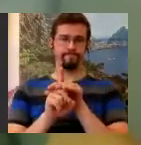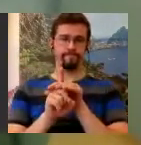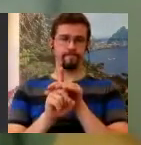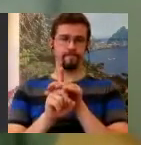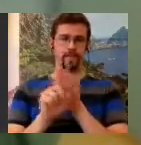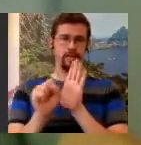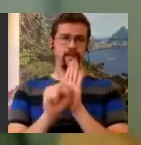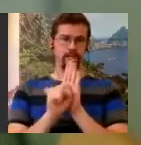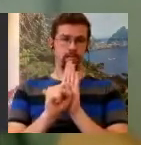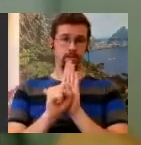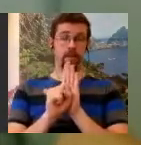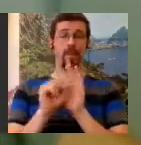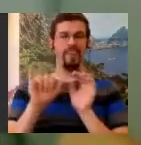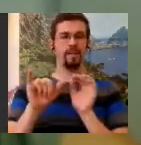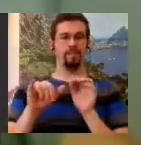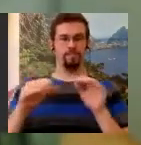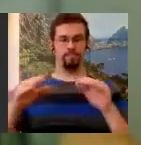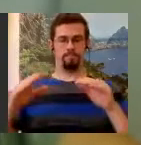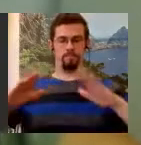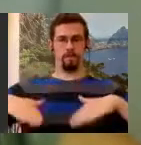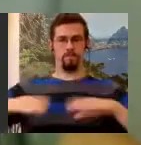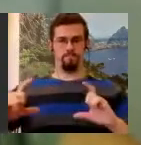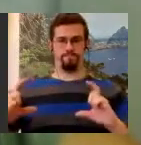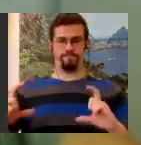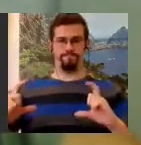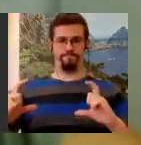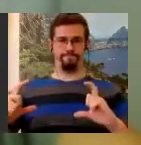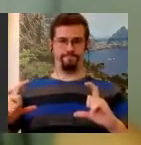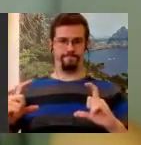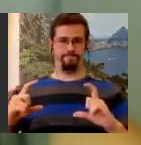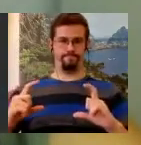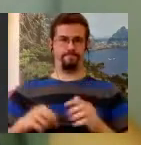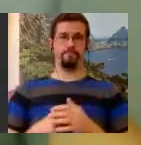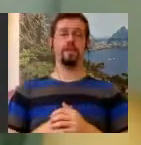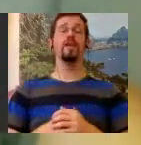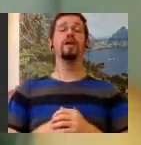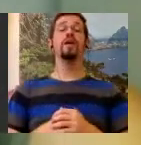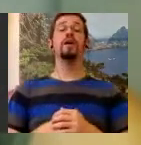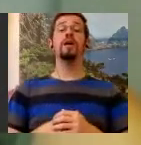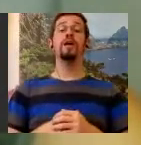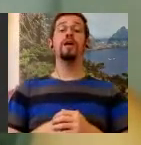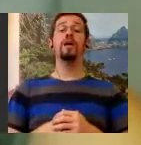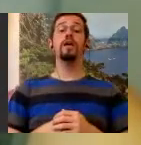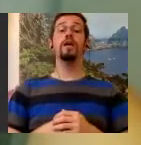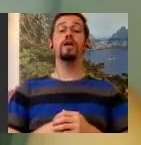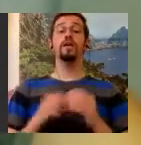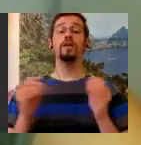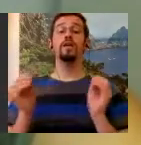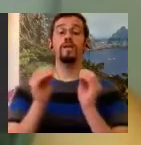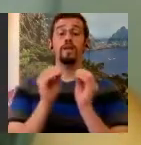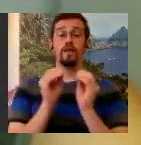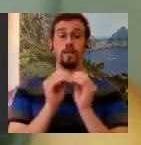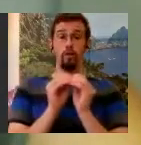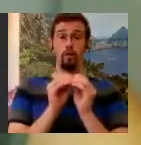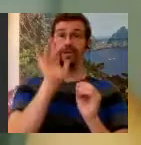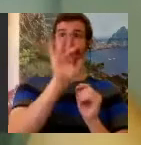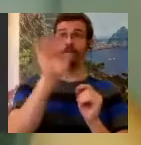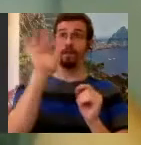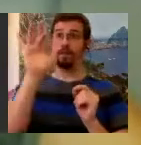the bottom part of the screen. Okay, the more choices you perform,